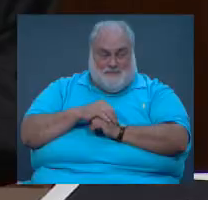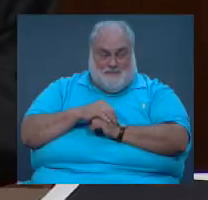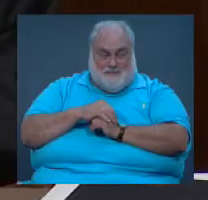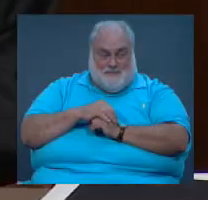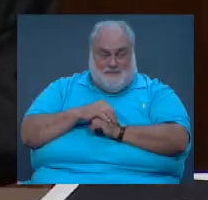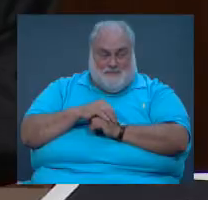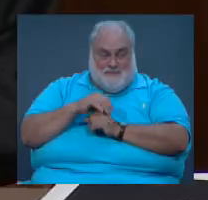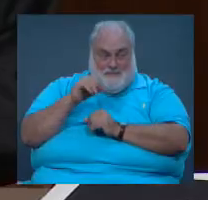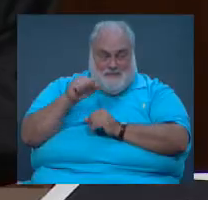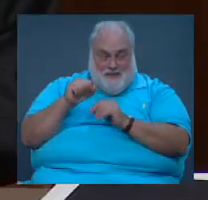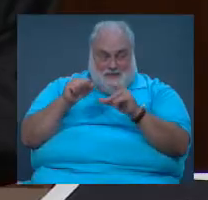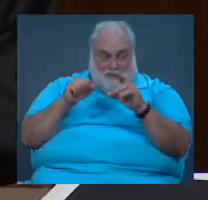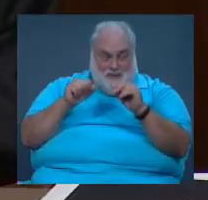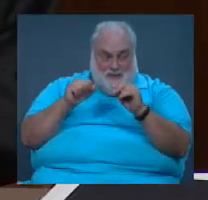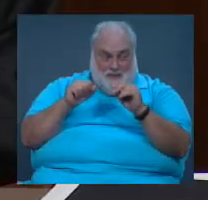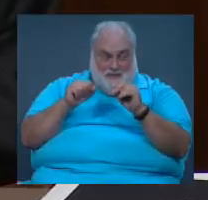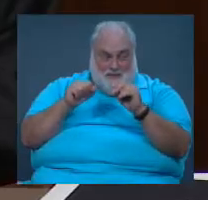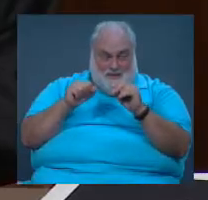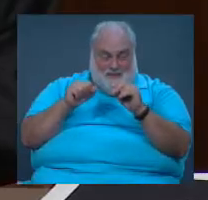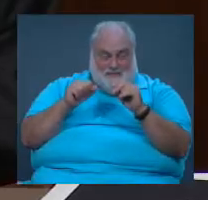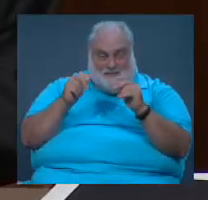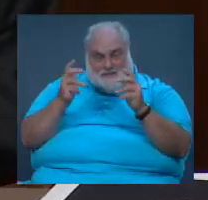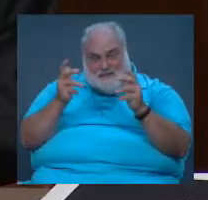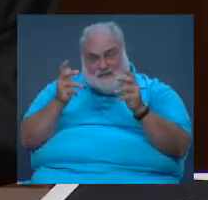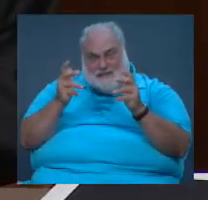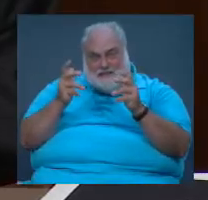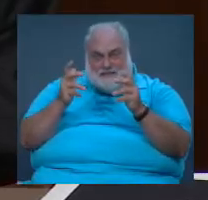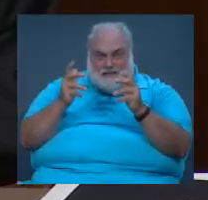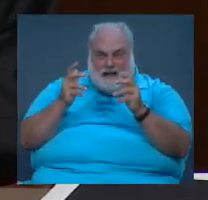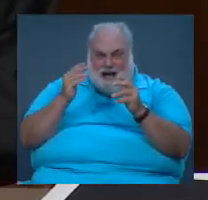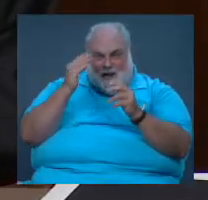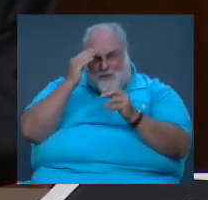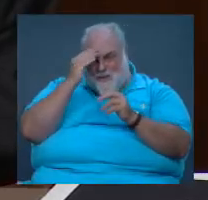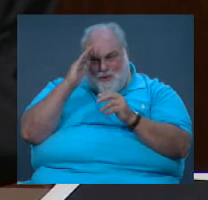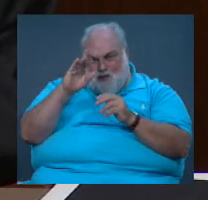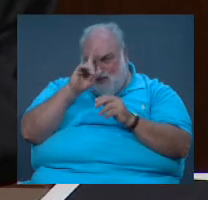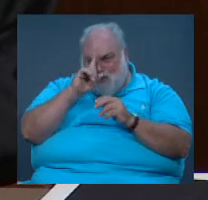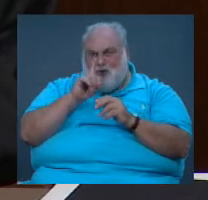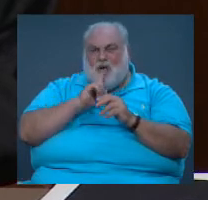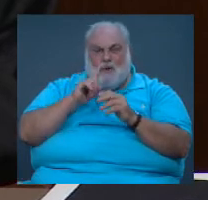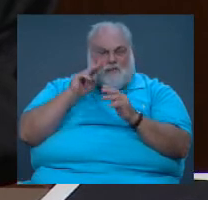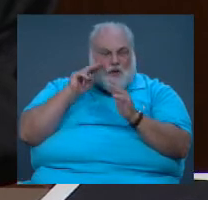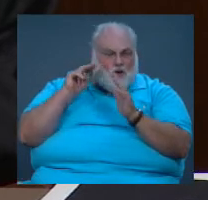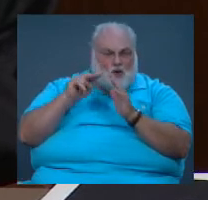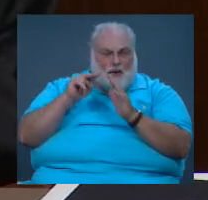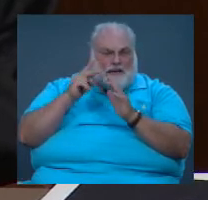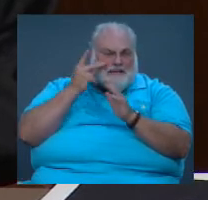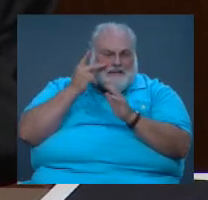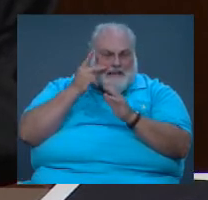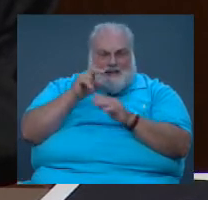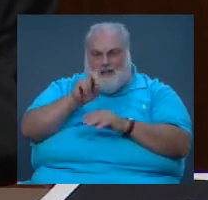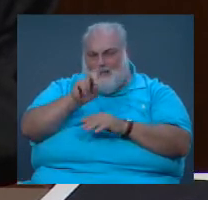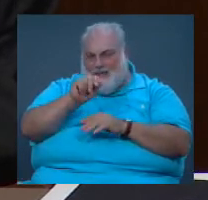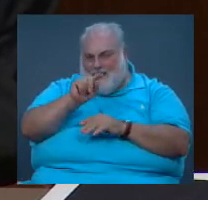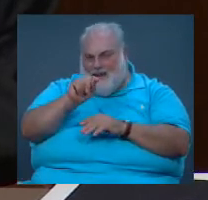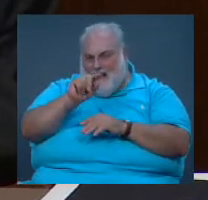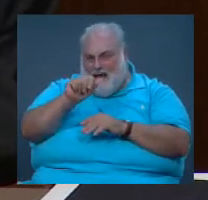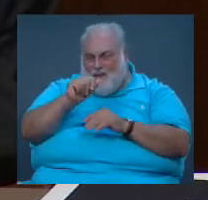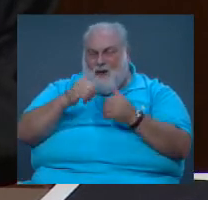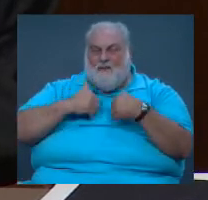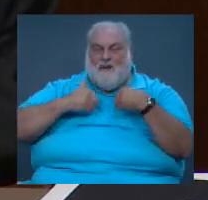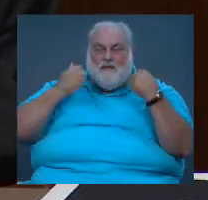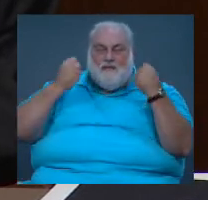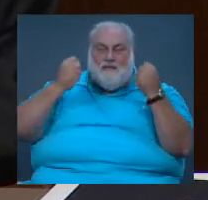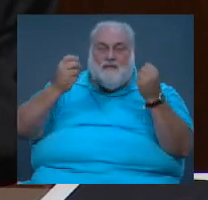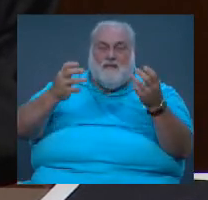Yes or no? You know, I mean, I don't know. We can look at that data. I mean, we've got a lot